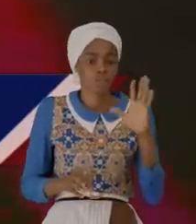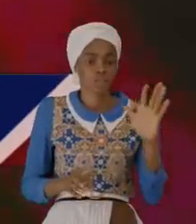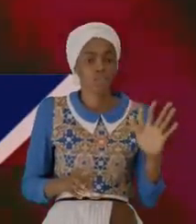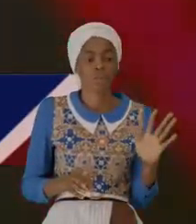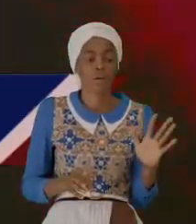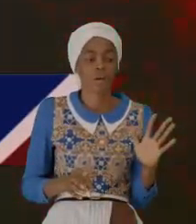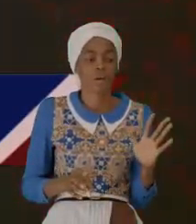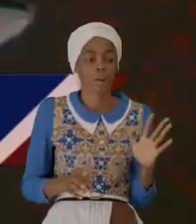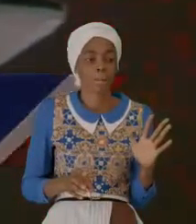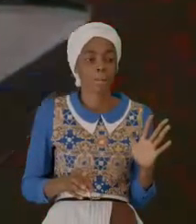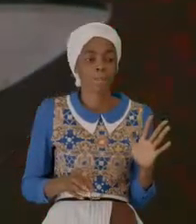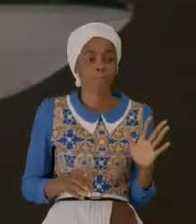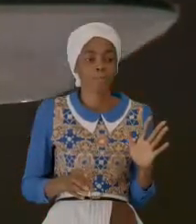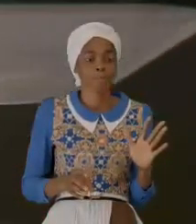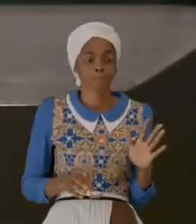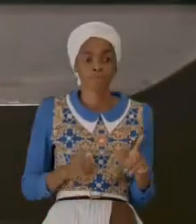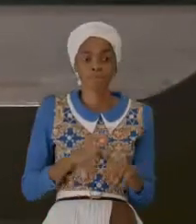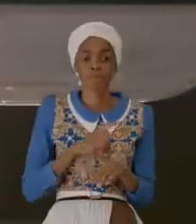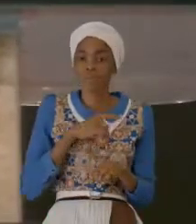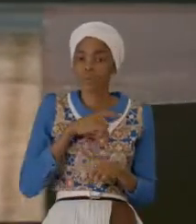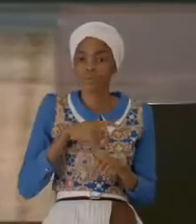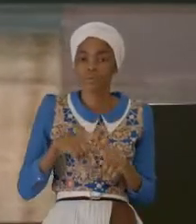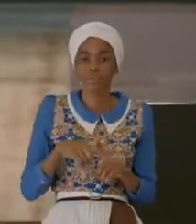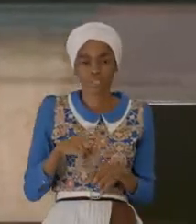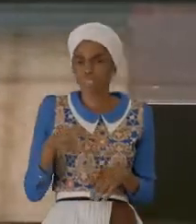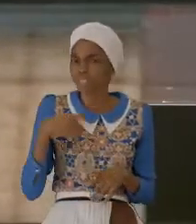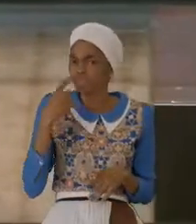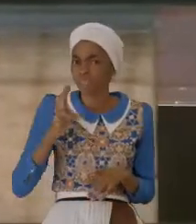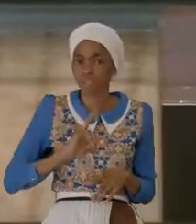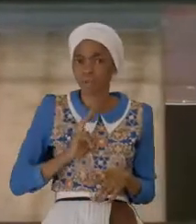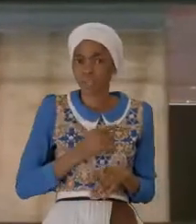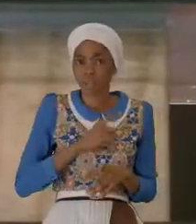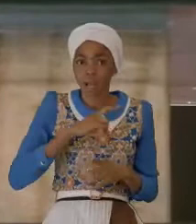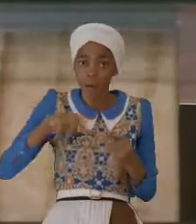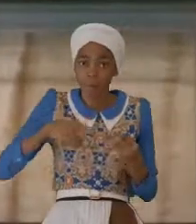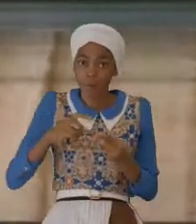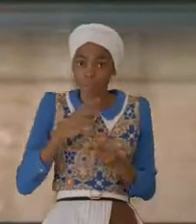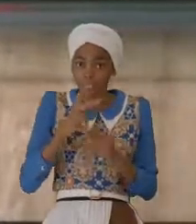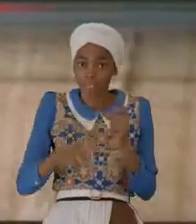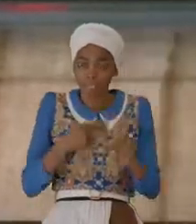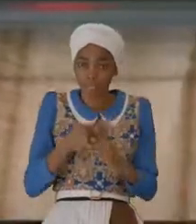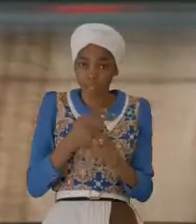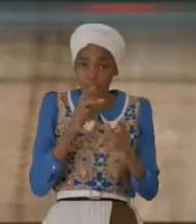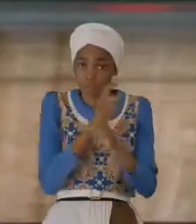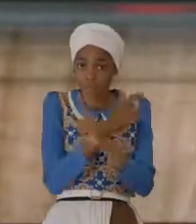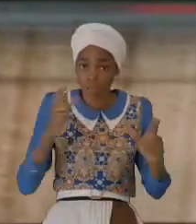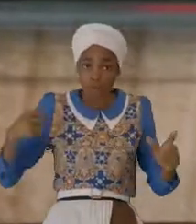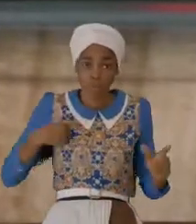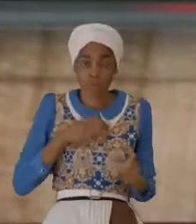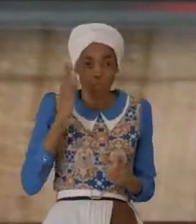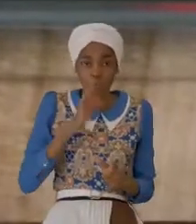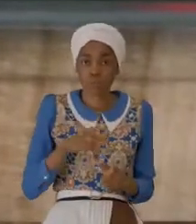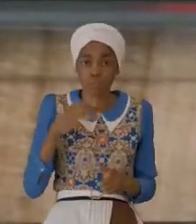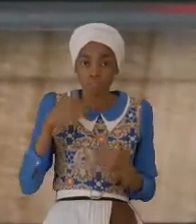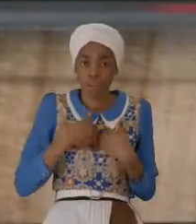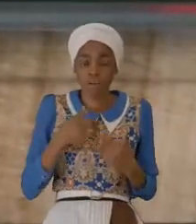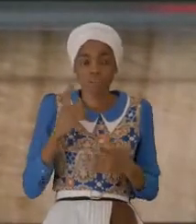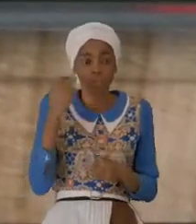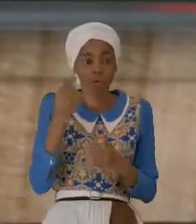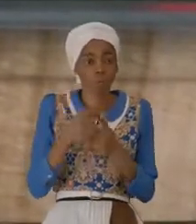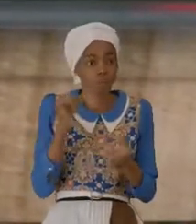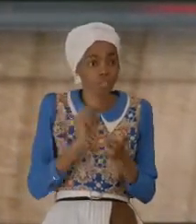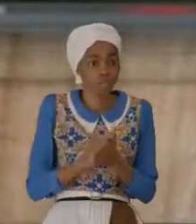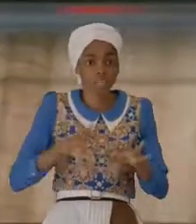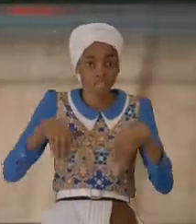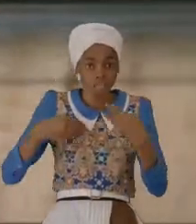verse 25 he's telling us about the kind of you but she will have the words that gives us that